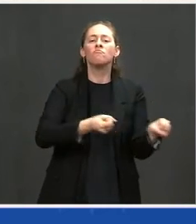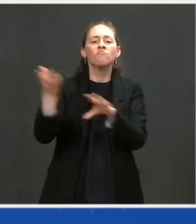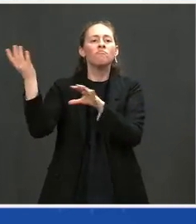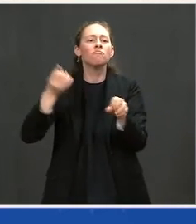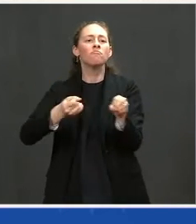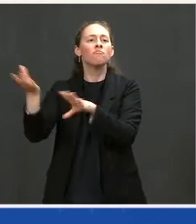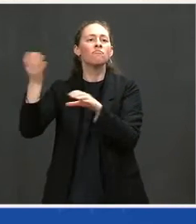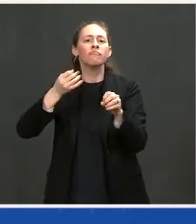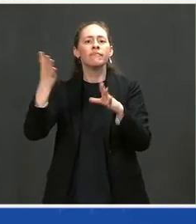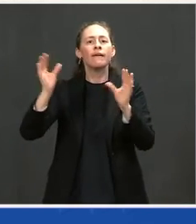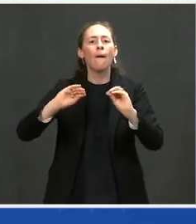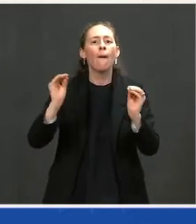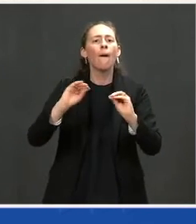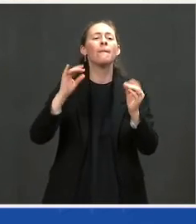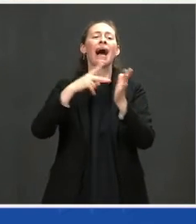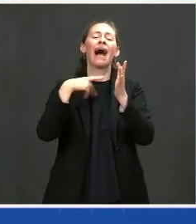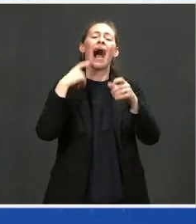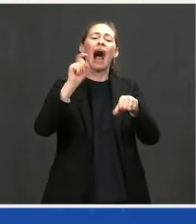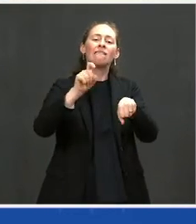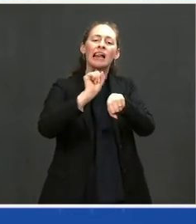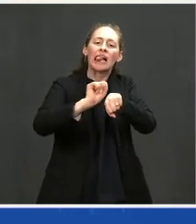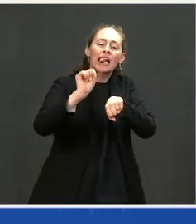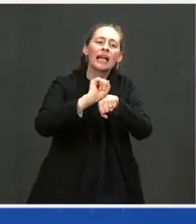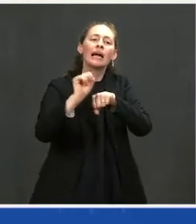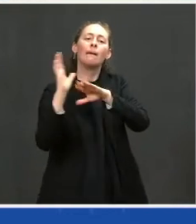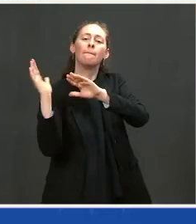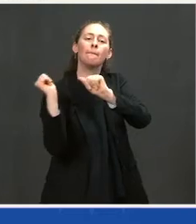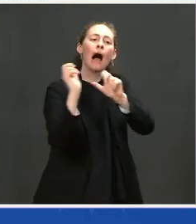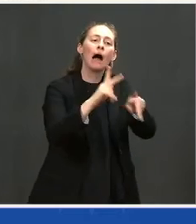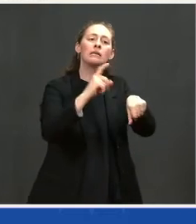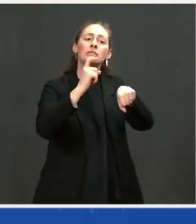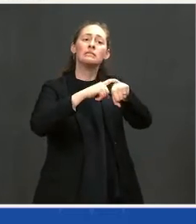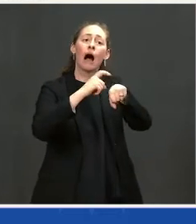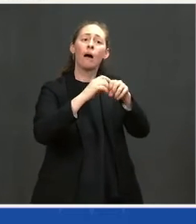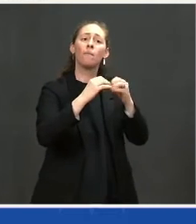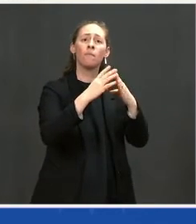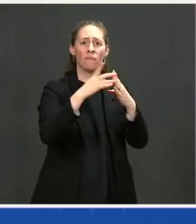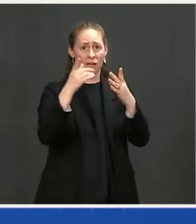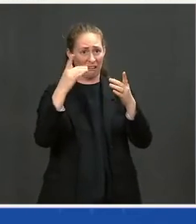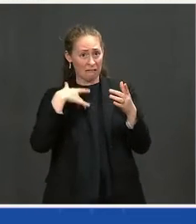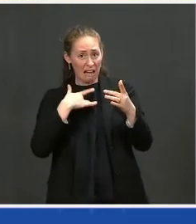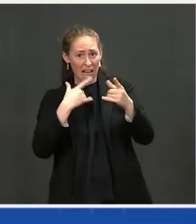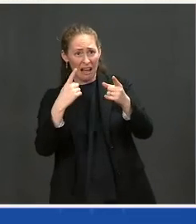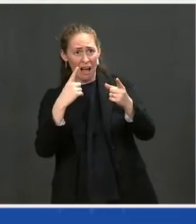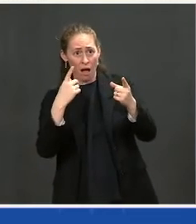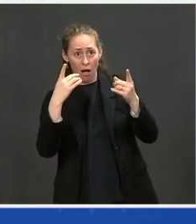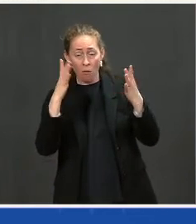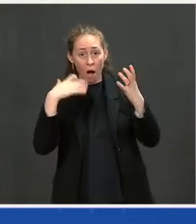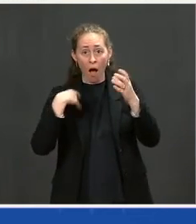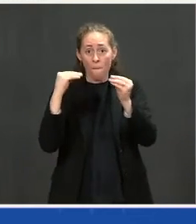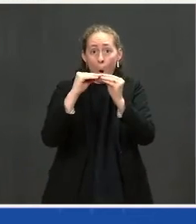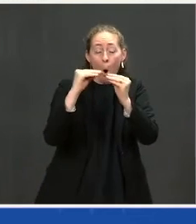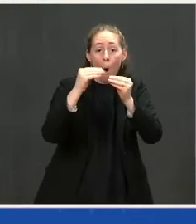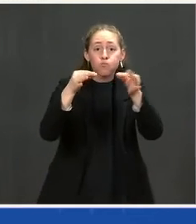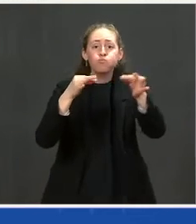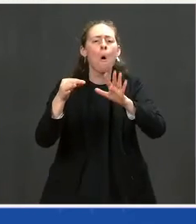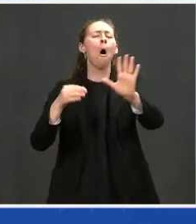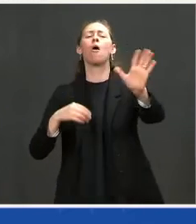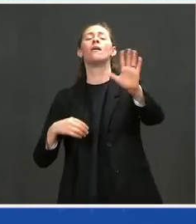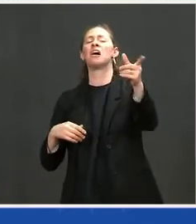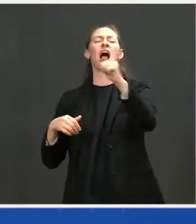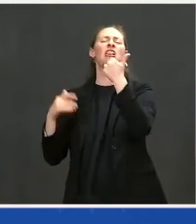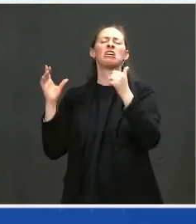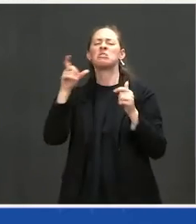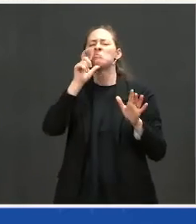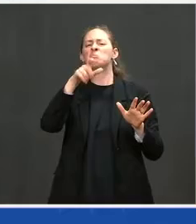might add, am I giving you too long an answer? Because if you don't want the detail. No, but I mean, I don't know how much detail